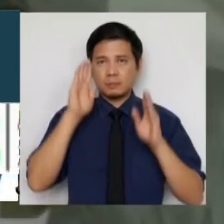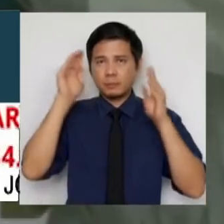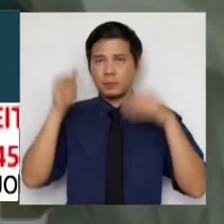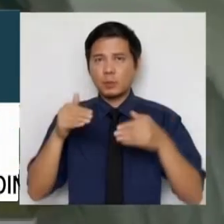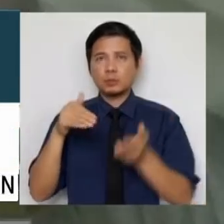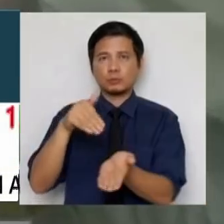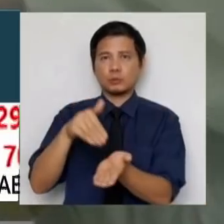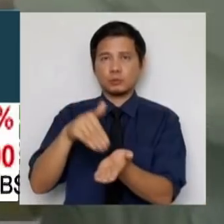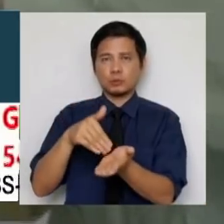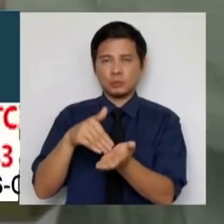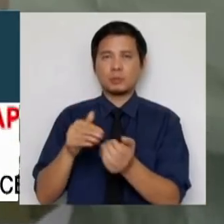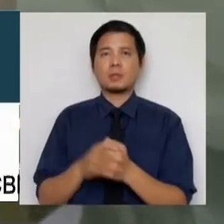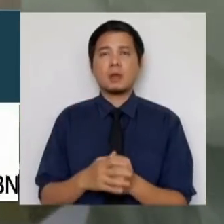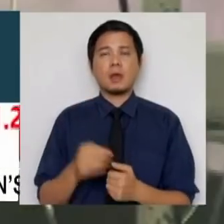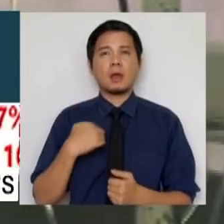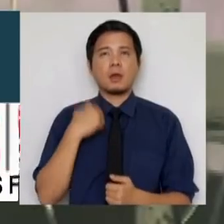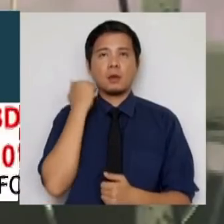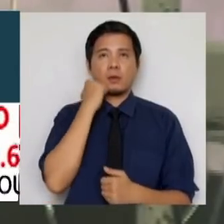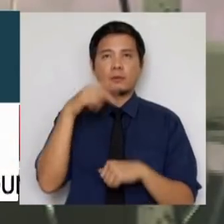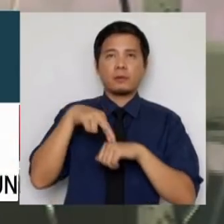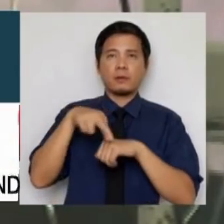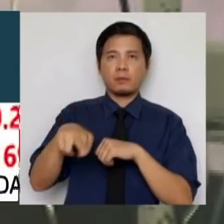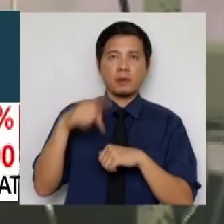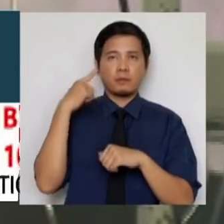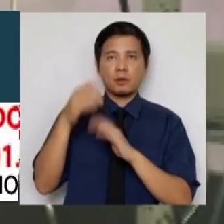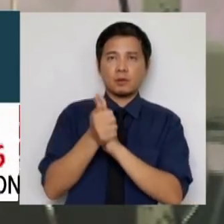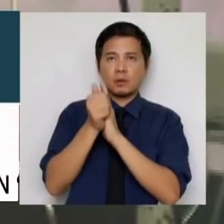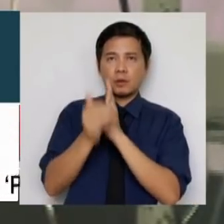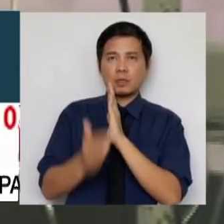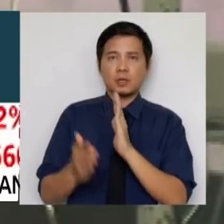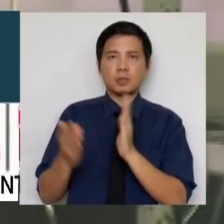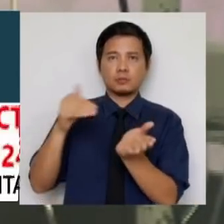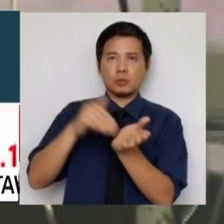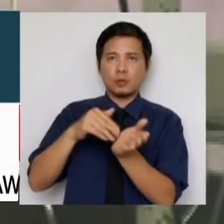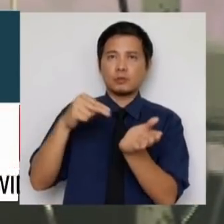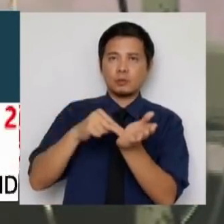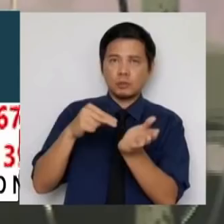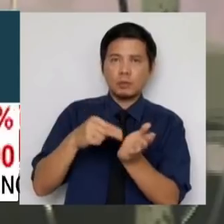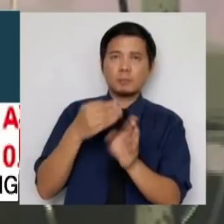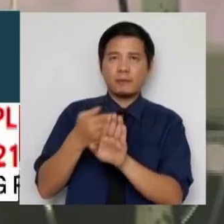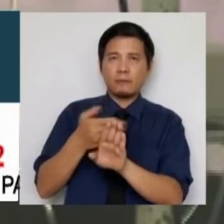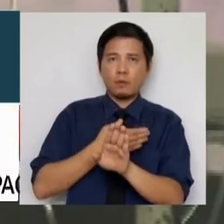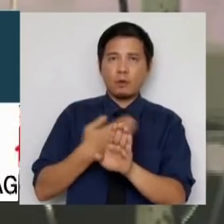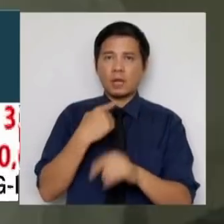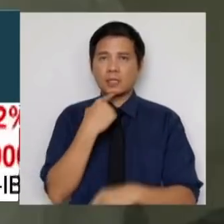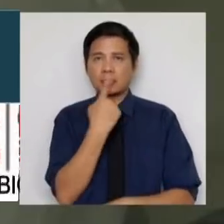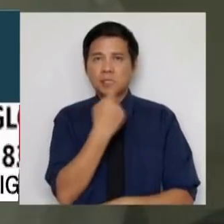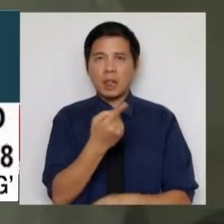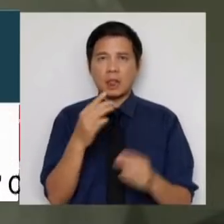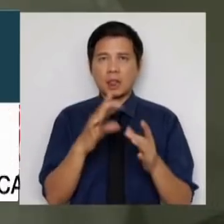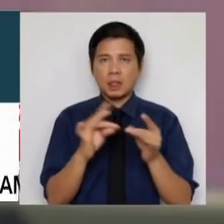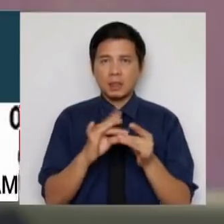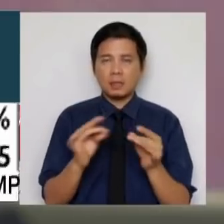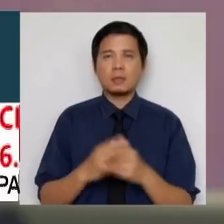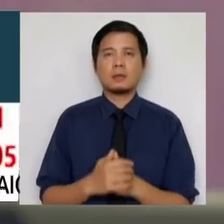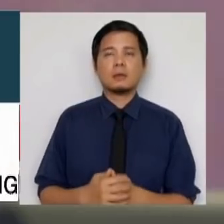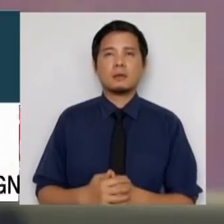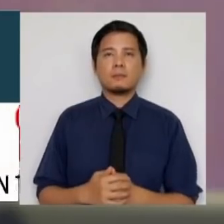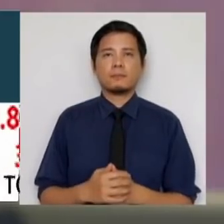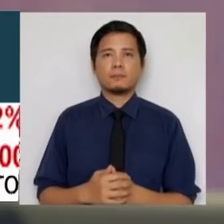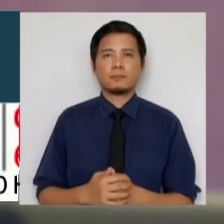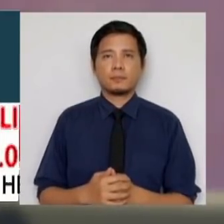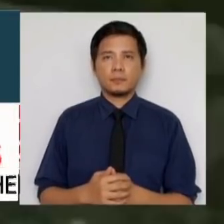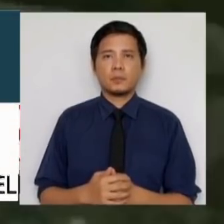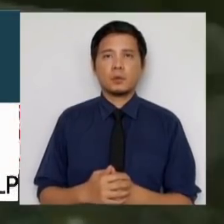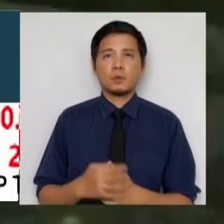always refer to the expert opinion of medical professionals before I cast my vote. Now, having said that, here in Quezon City, we are really trying